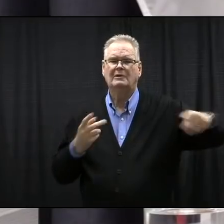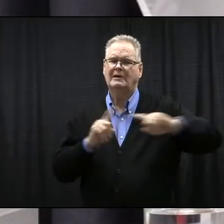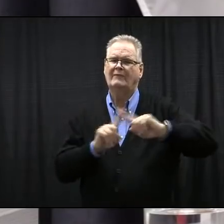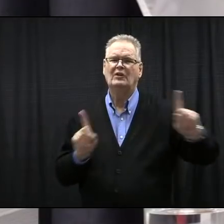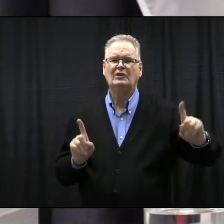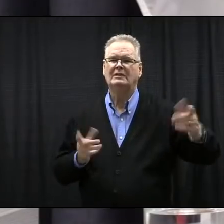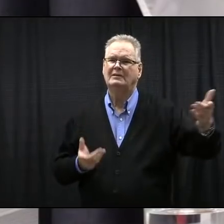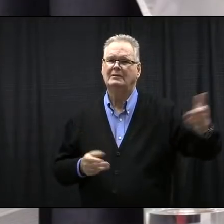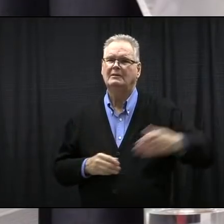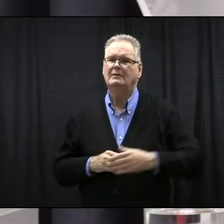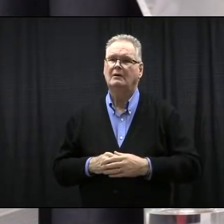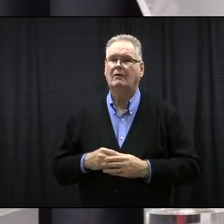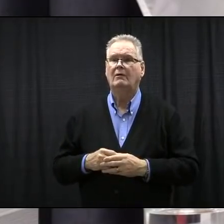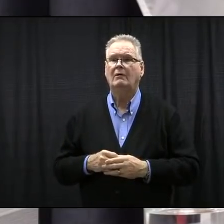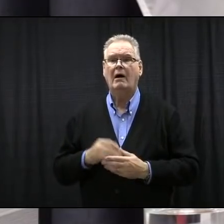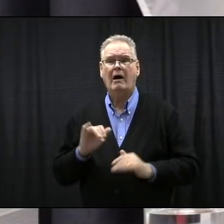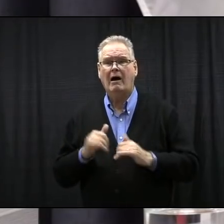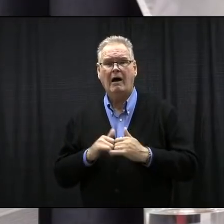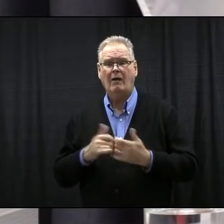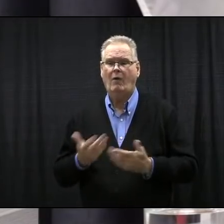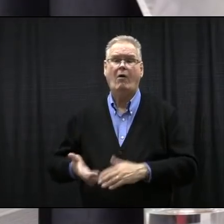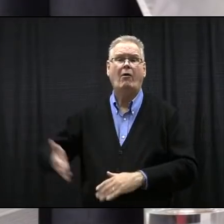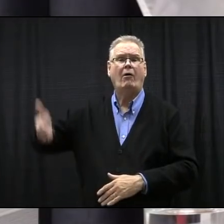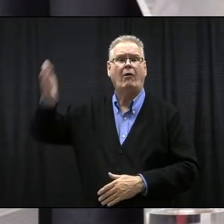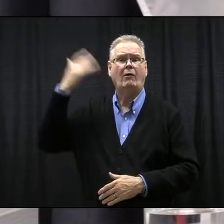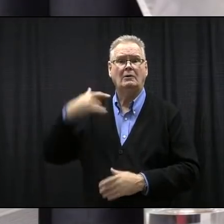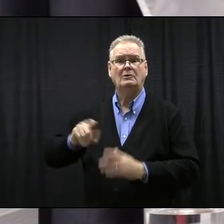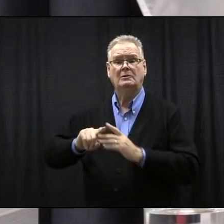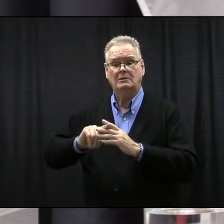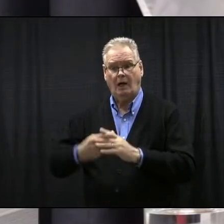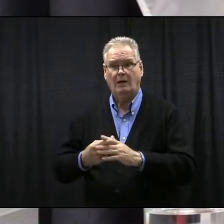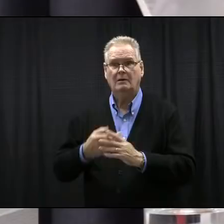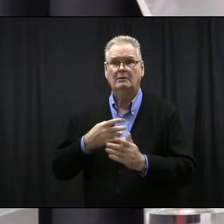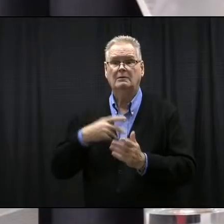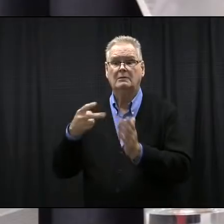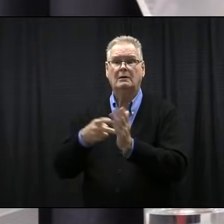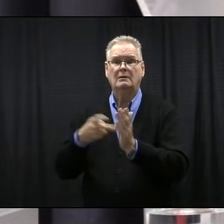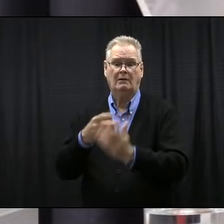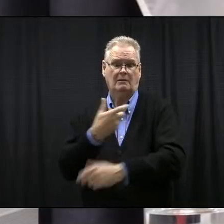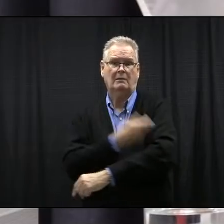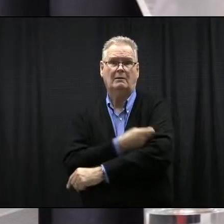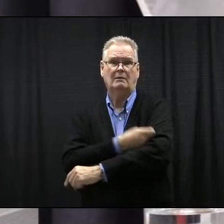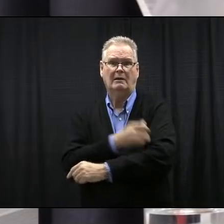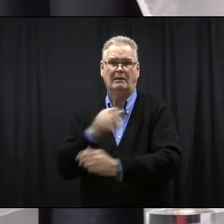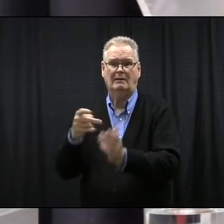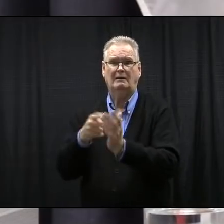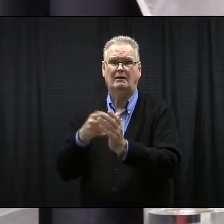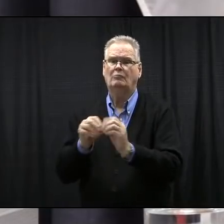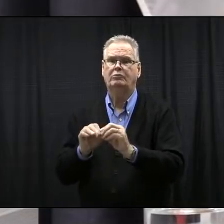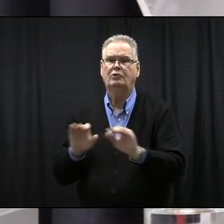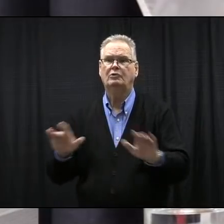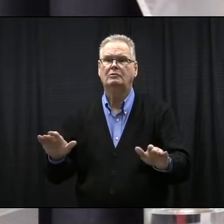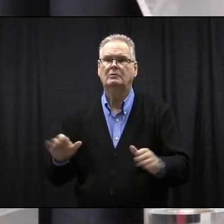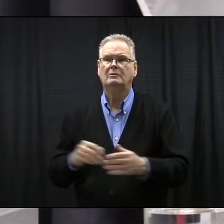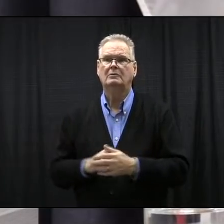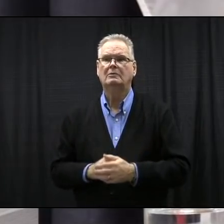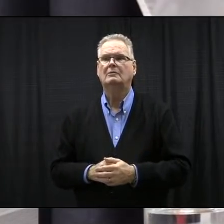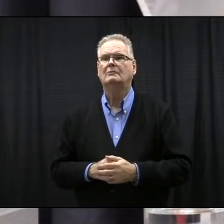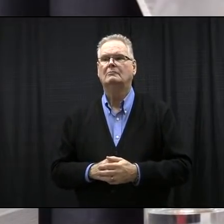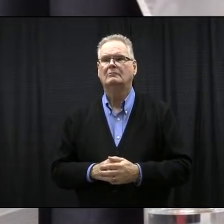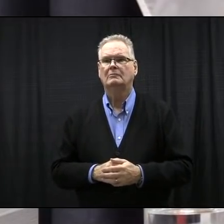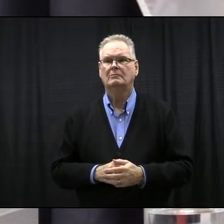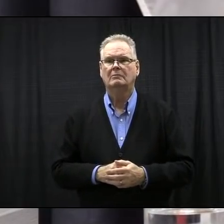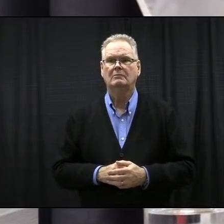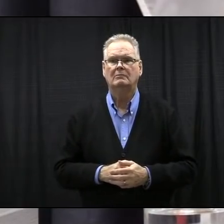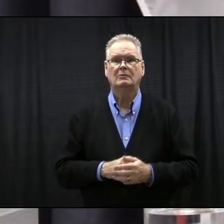our targets is a lot smaller. We haven't seen a big spike. We're obviously keeping an eye on it, and in actual fact, as